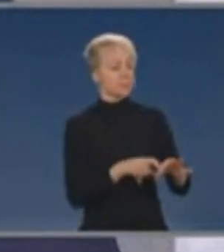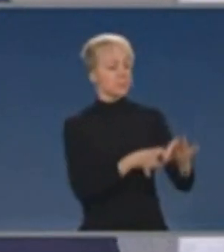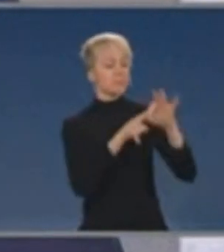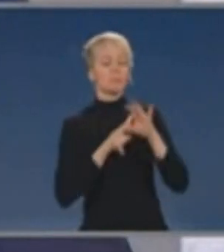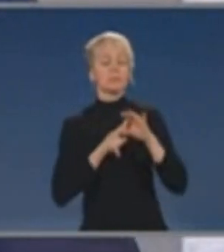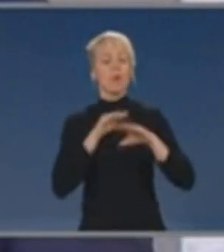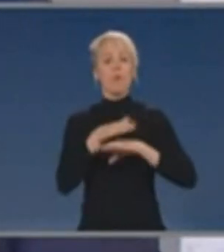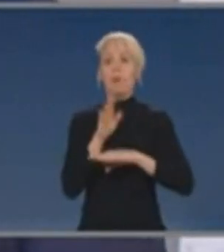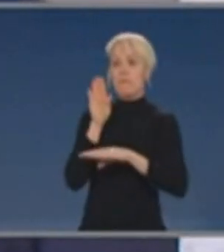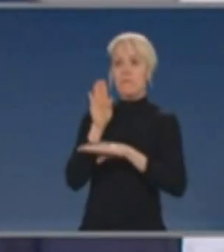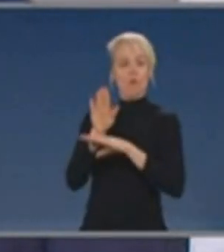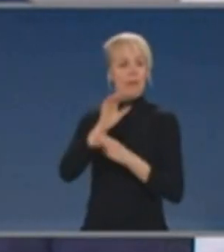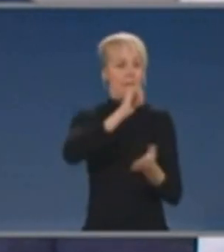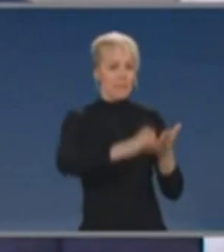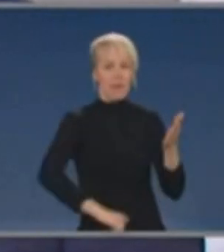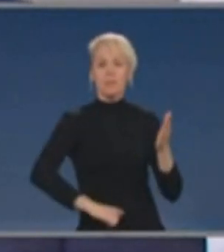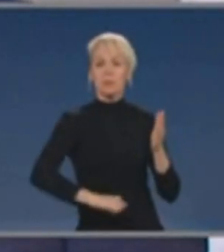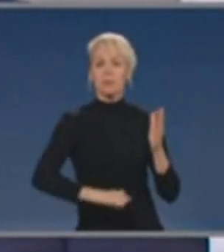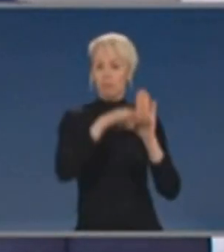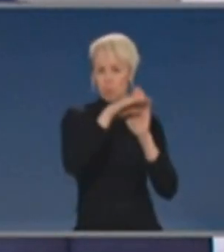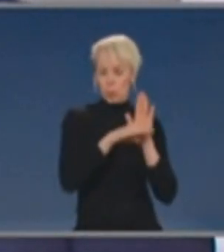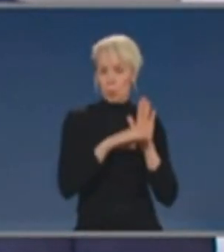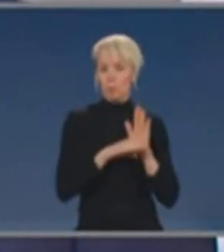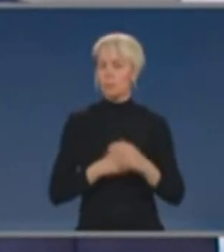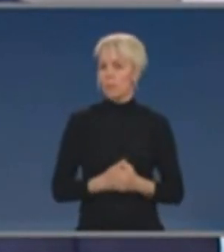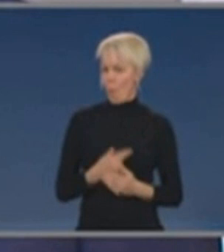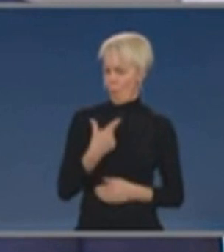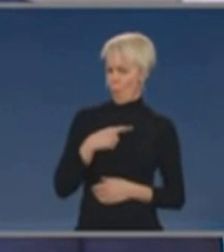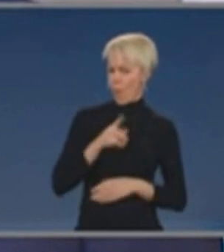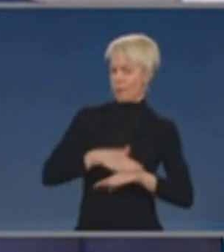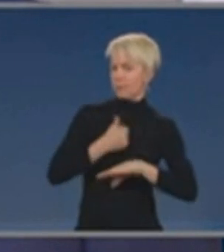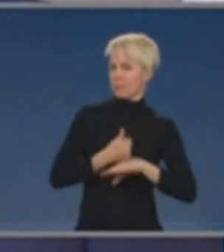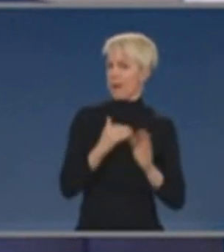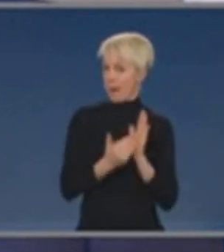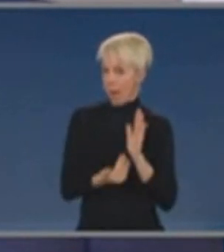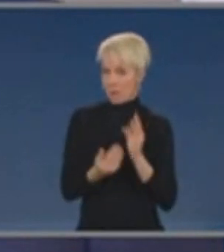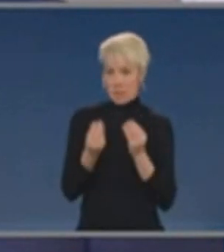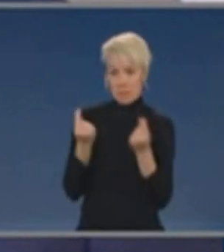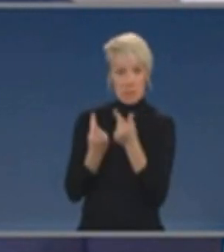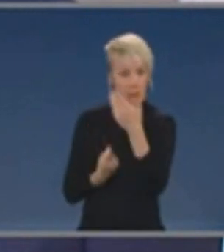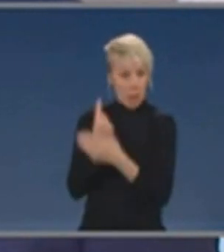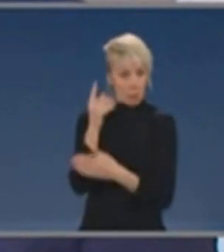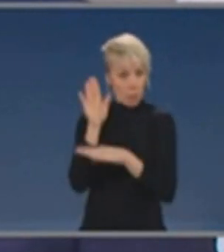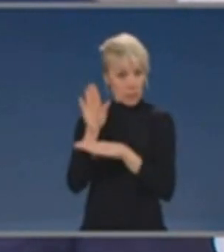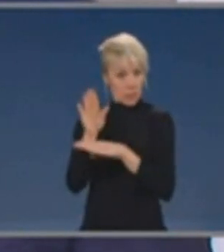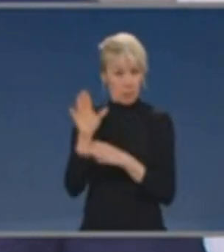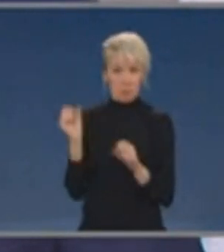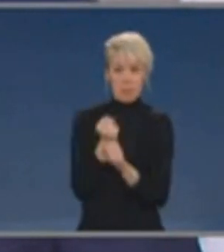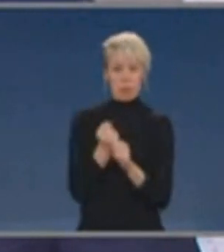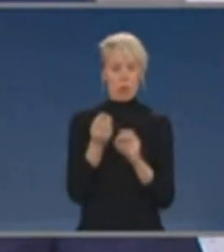foreign investment, was there any particular investment or decision that's triggered these large-scale changes?